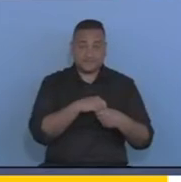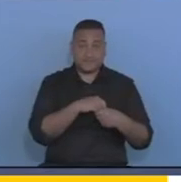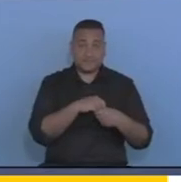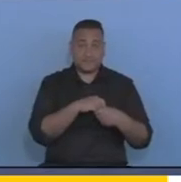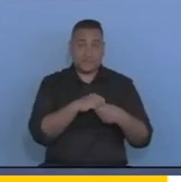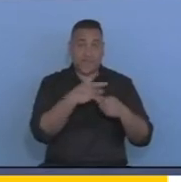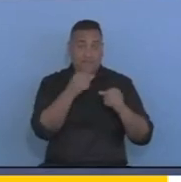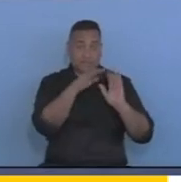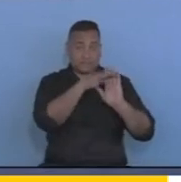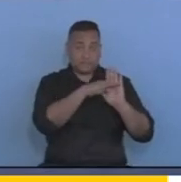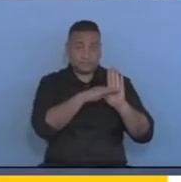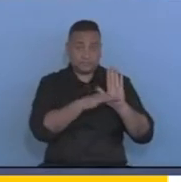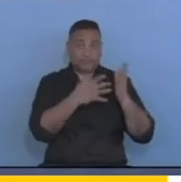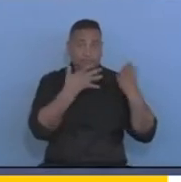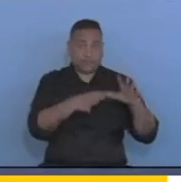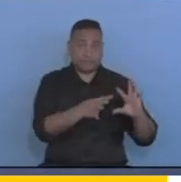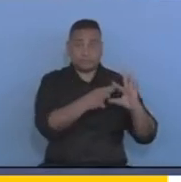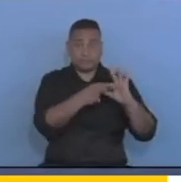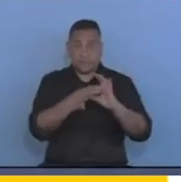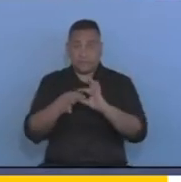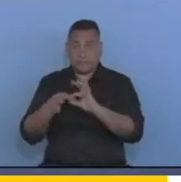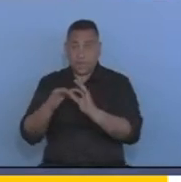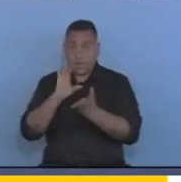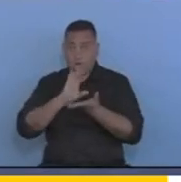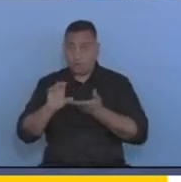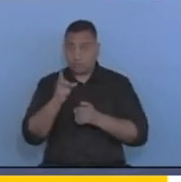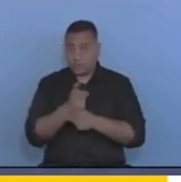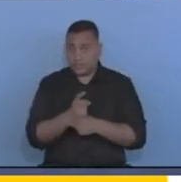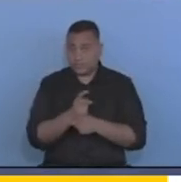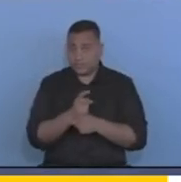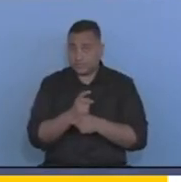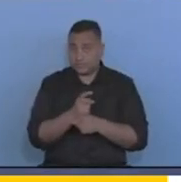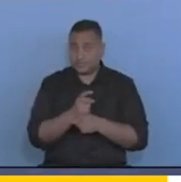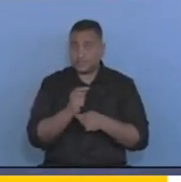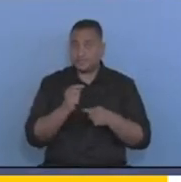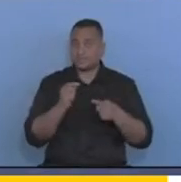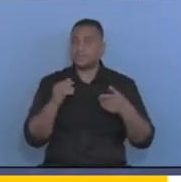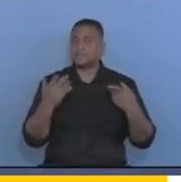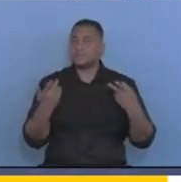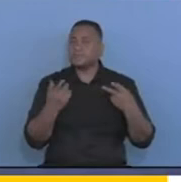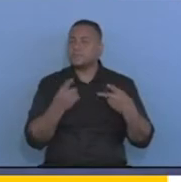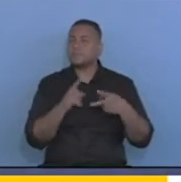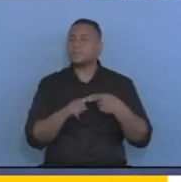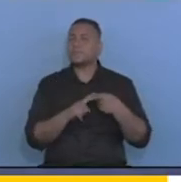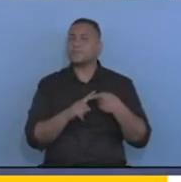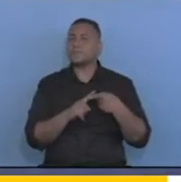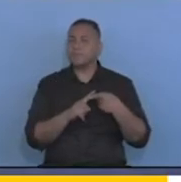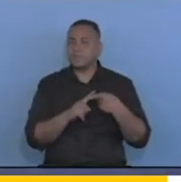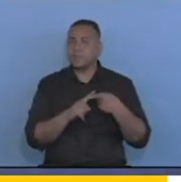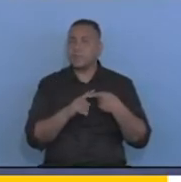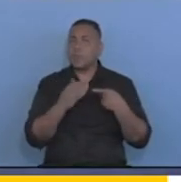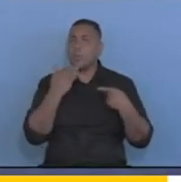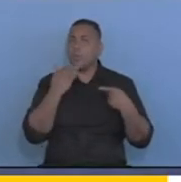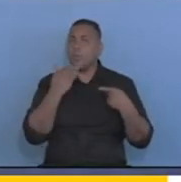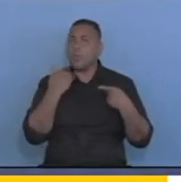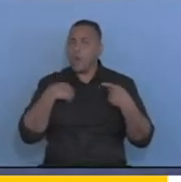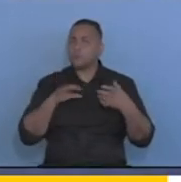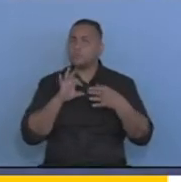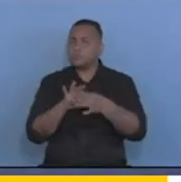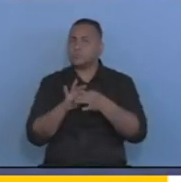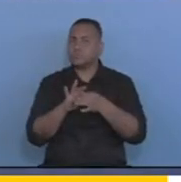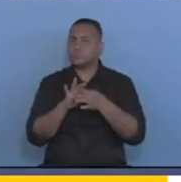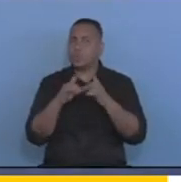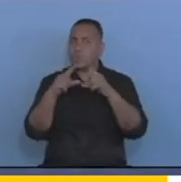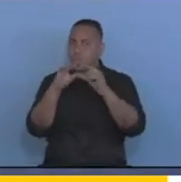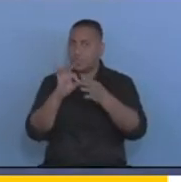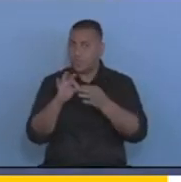you that said, okay, we're giving you this opportunity, and you know, we want to actually put forward and link up with Northlink for that. Not